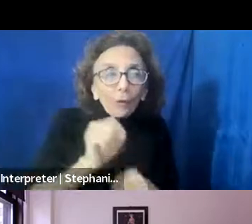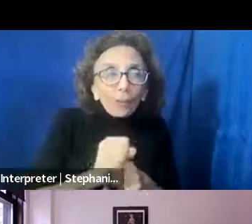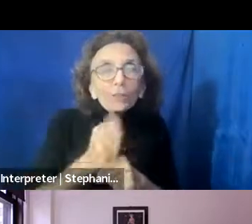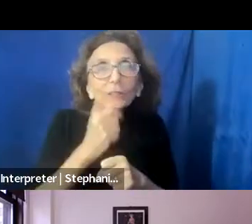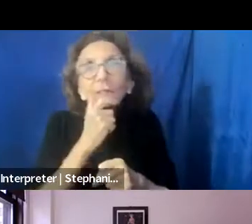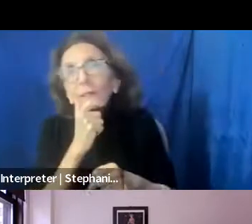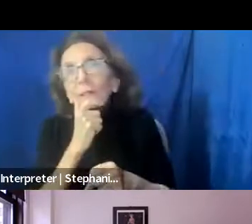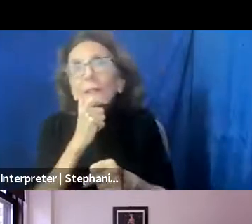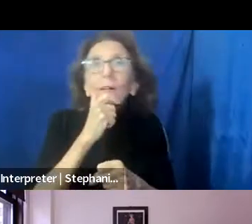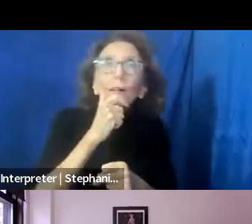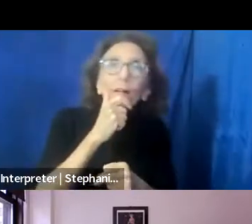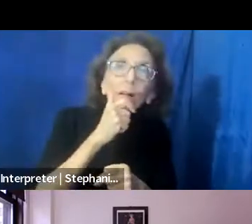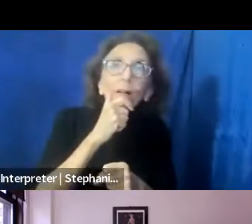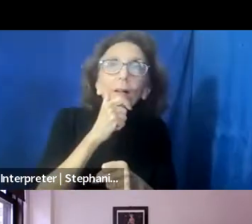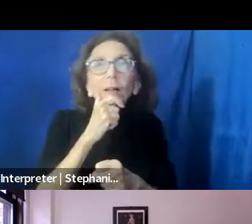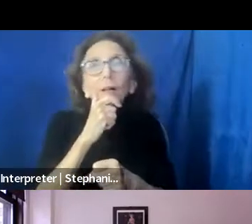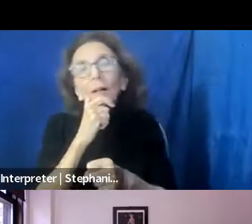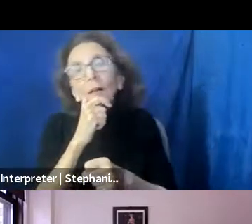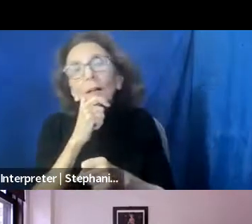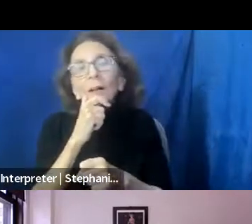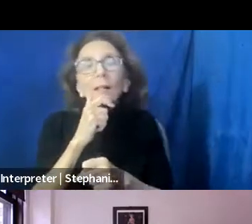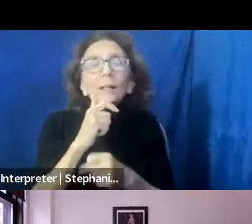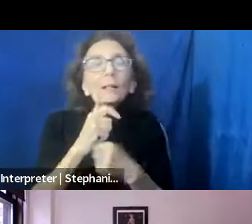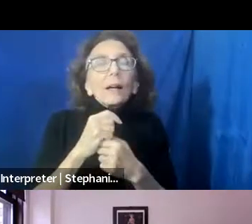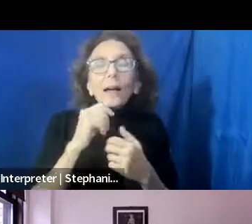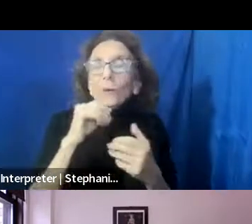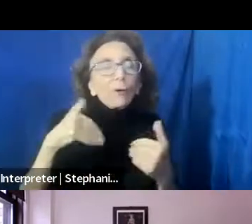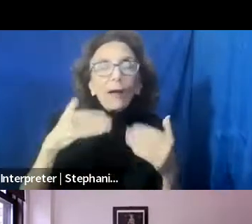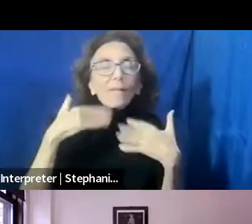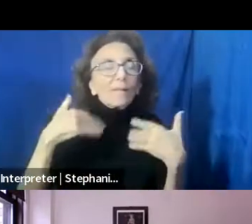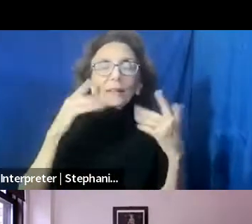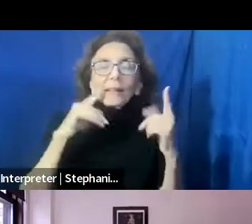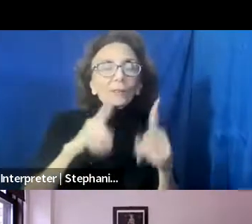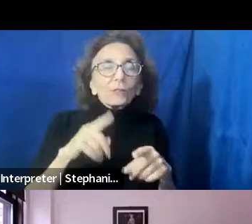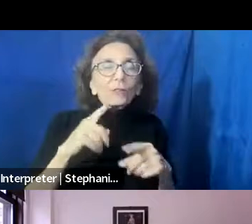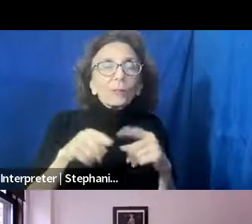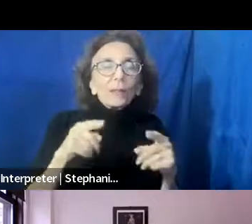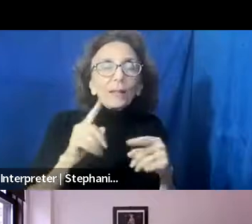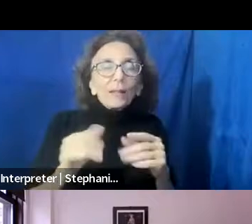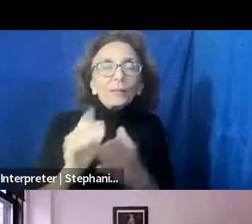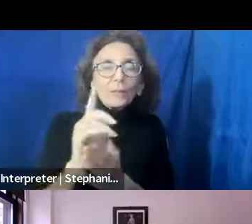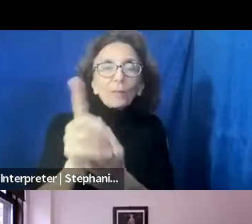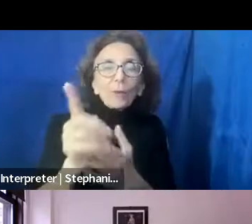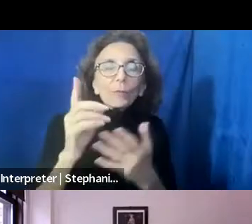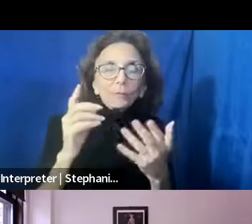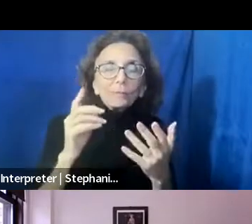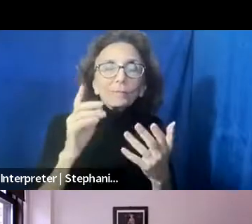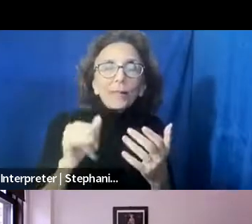of it. So I don't have much of an answer for it right now, but that's kind of the moment of transition we're in.